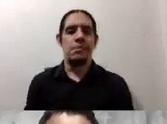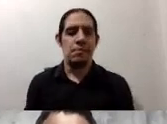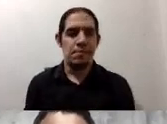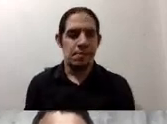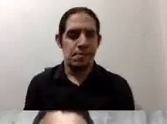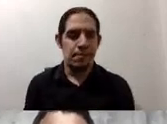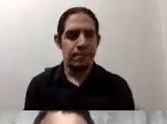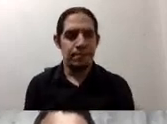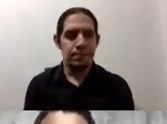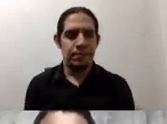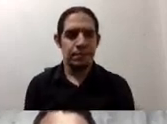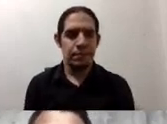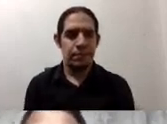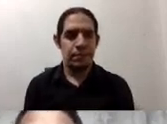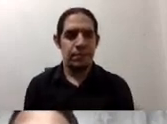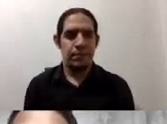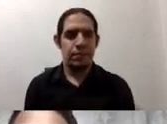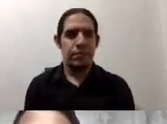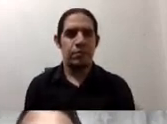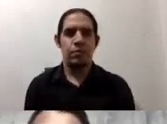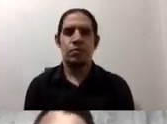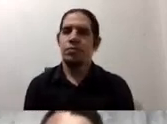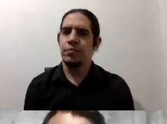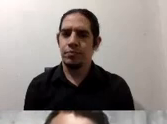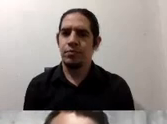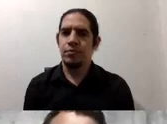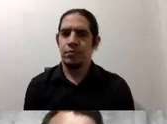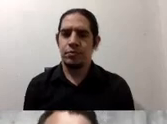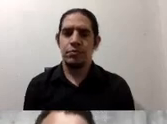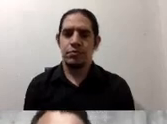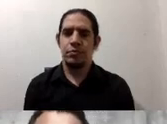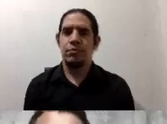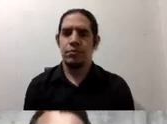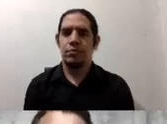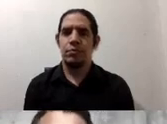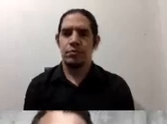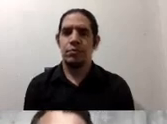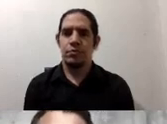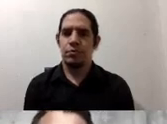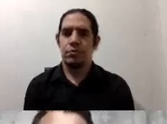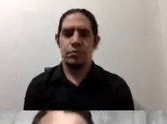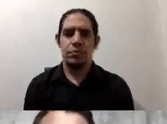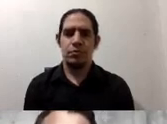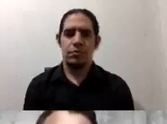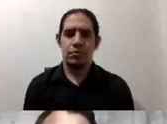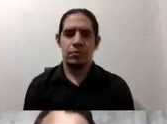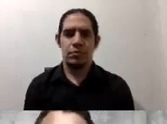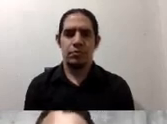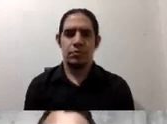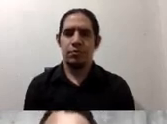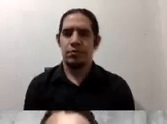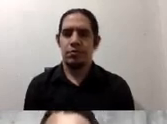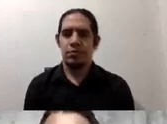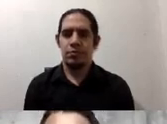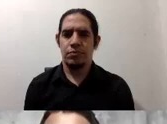The data analysis, well, when we obtain all the necessary information, we also apply a classification